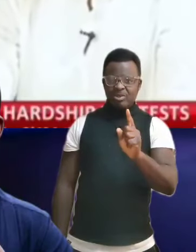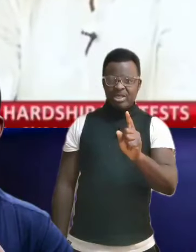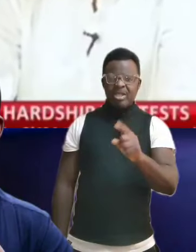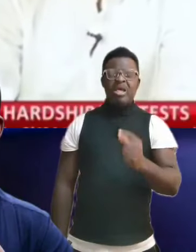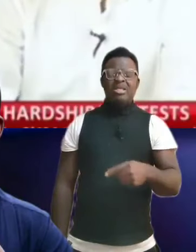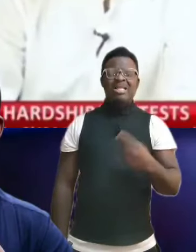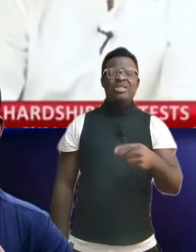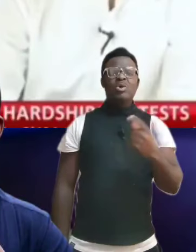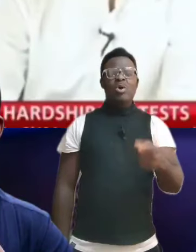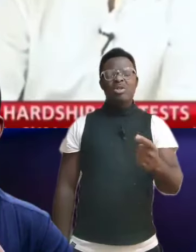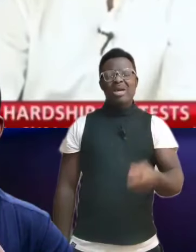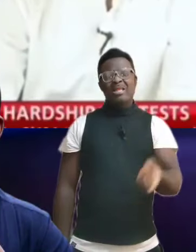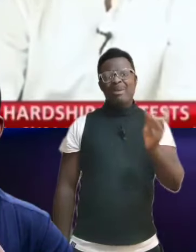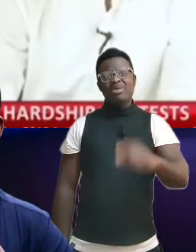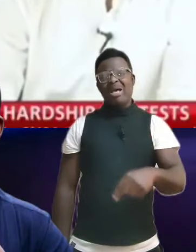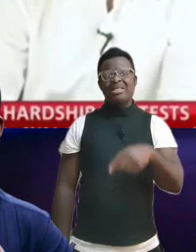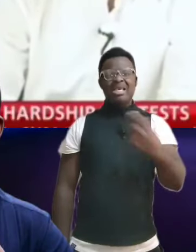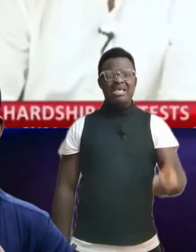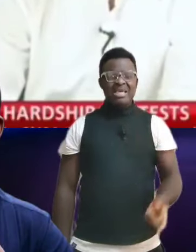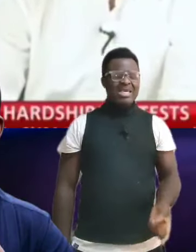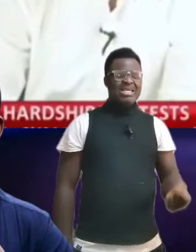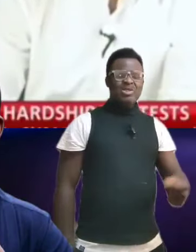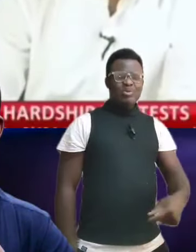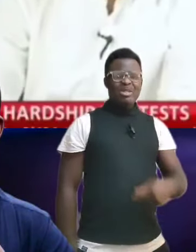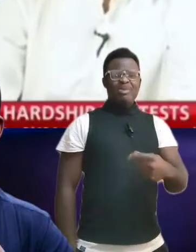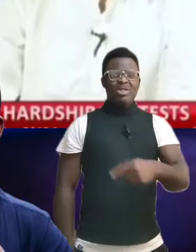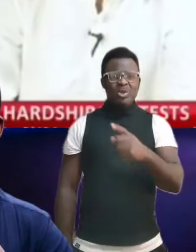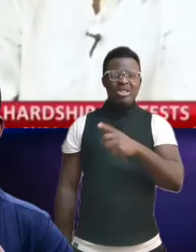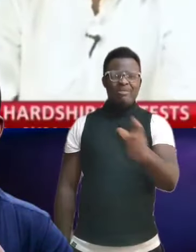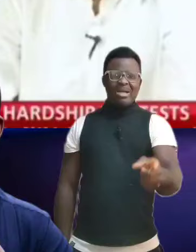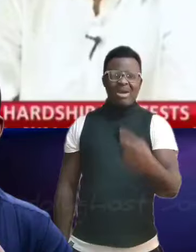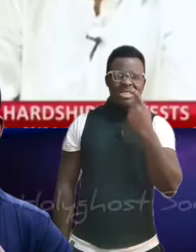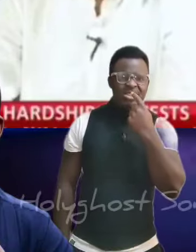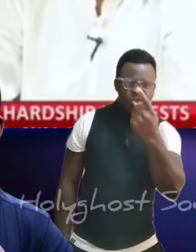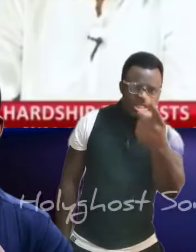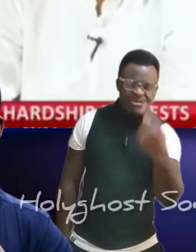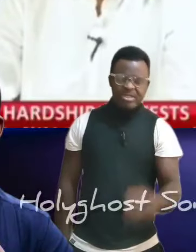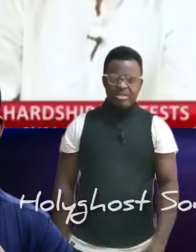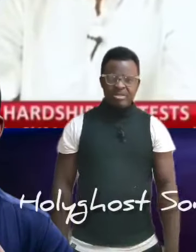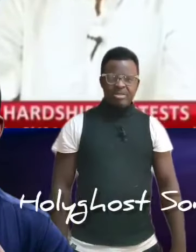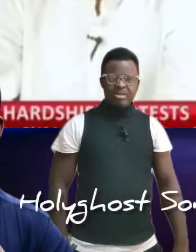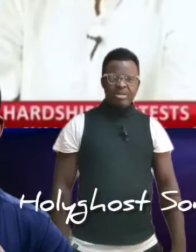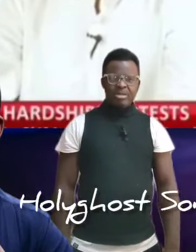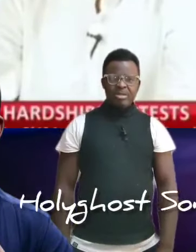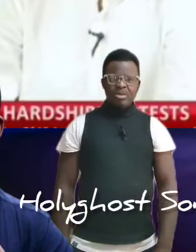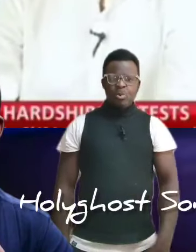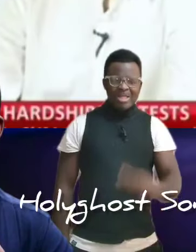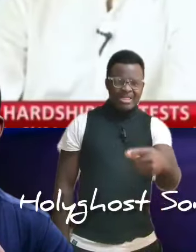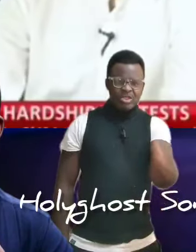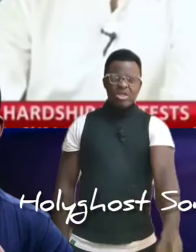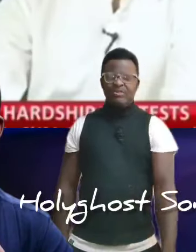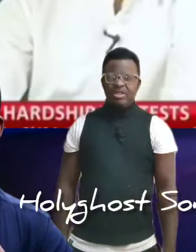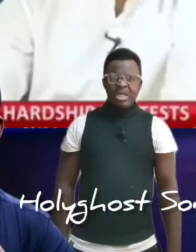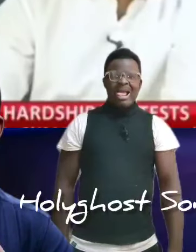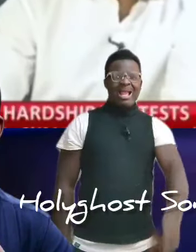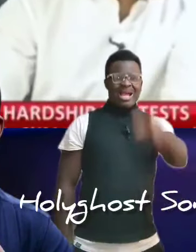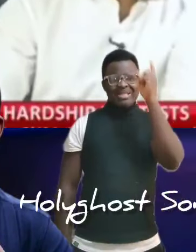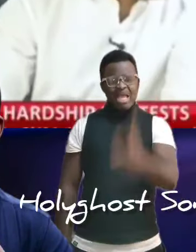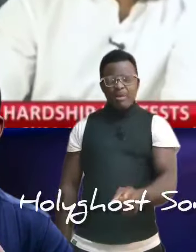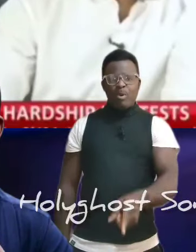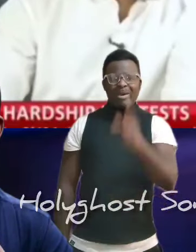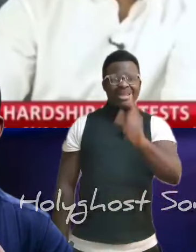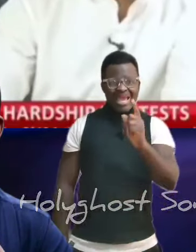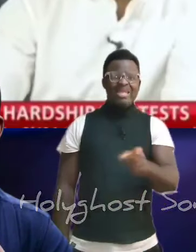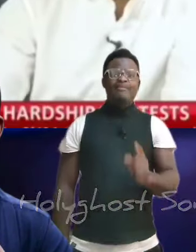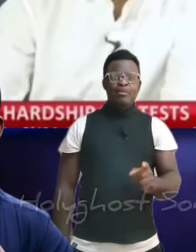are dancing and sharing their location on TikTok as we speak. An emir was kidnapped in